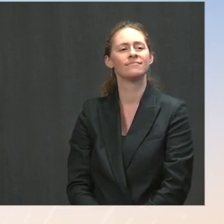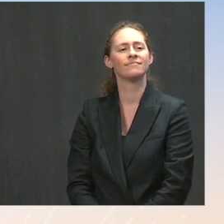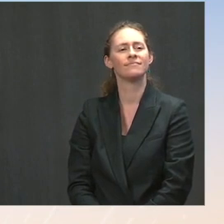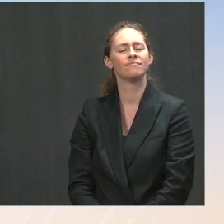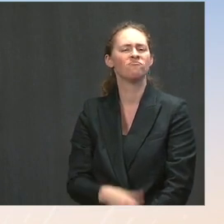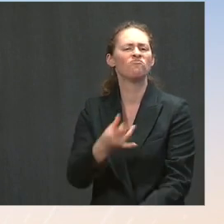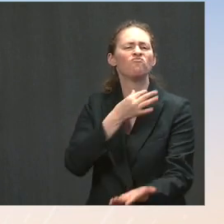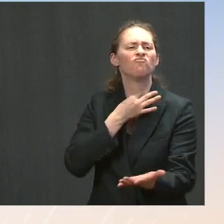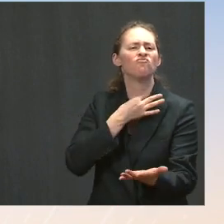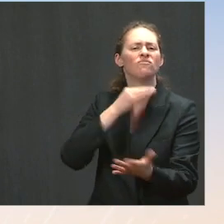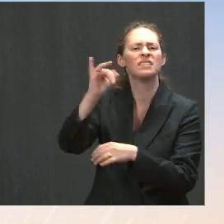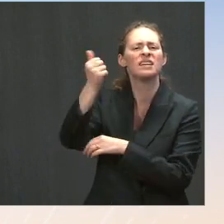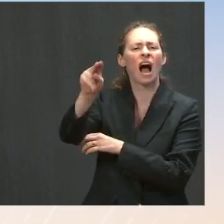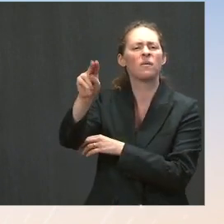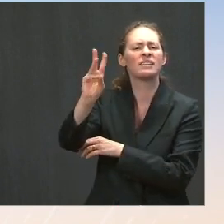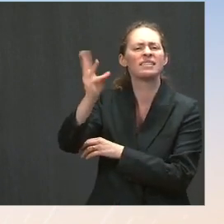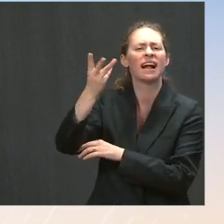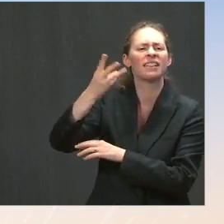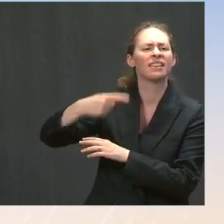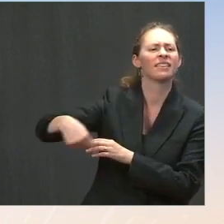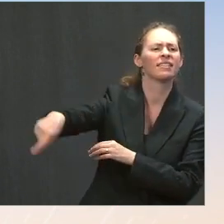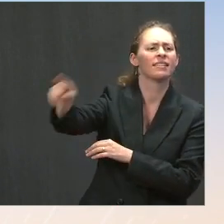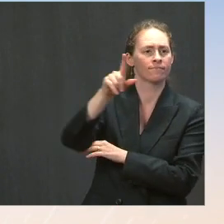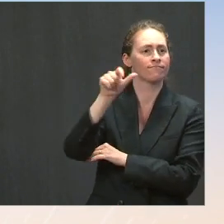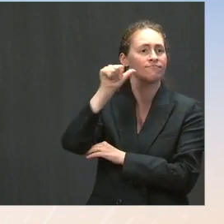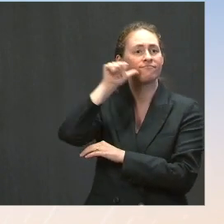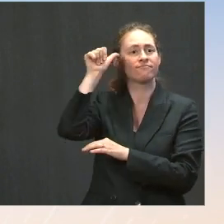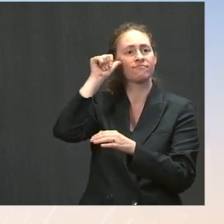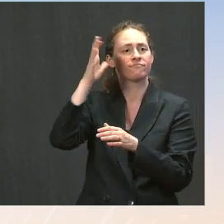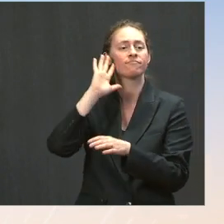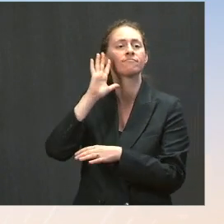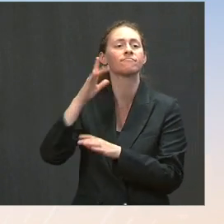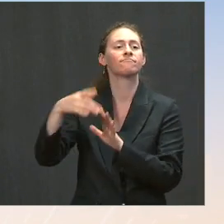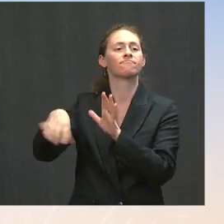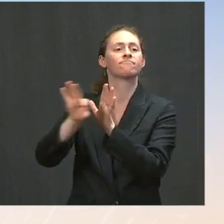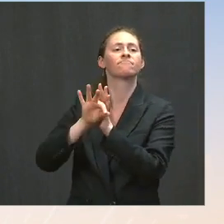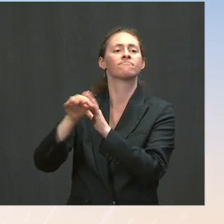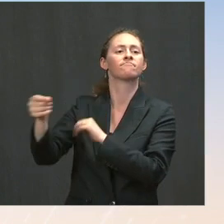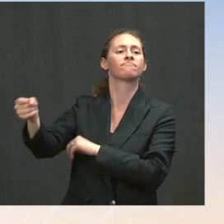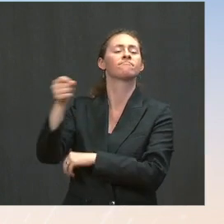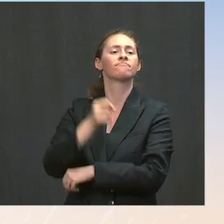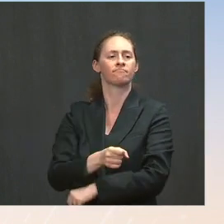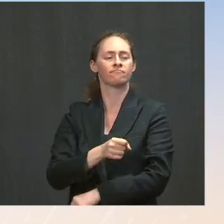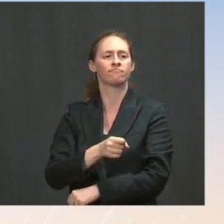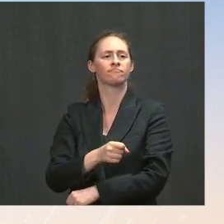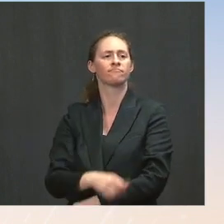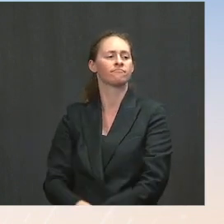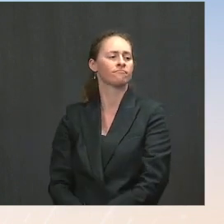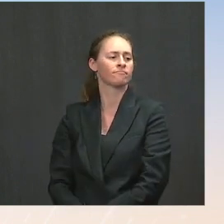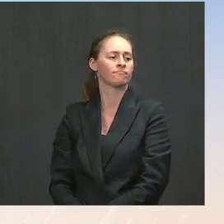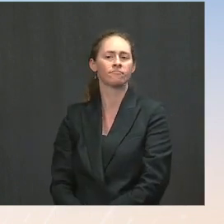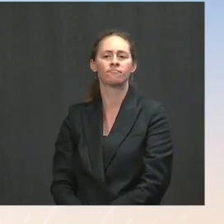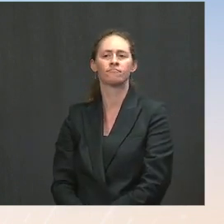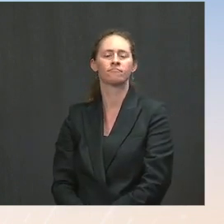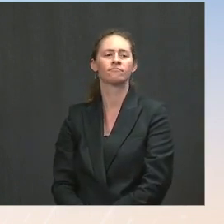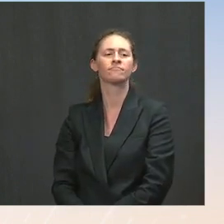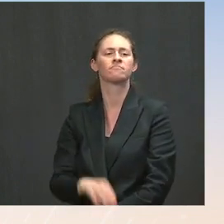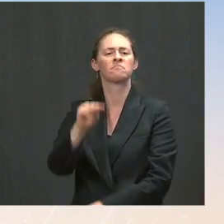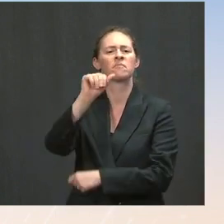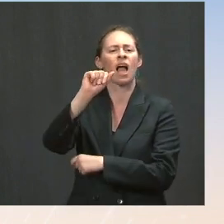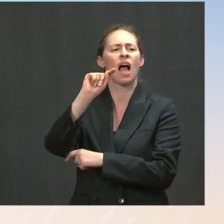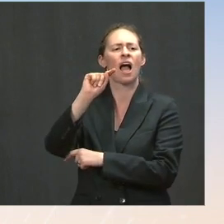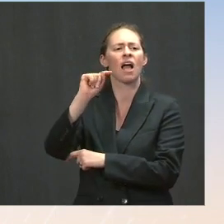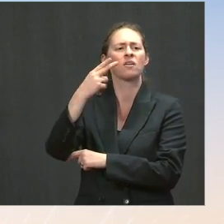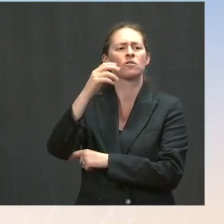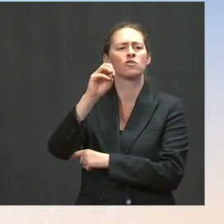to be U.S. Attorney for D.C., and if confirmed, he would oversee the prosecutions of hundreds of people who were arrested for what happened